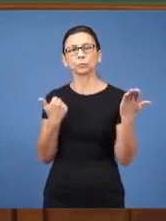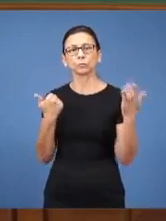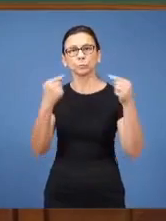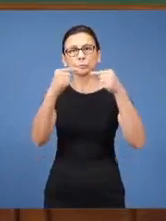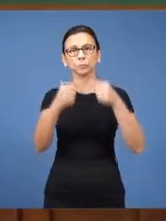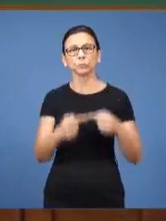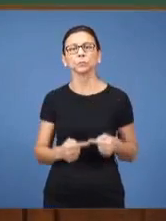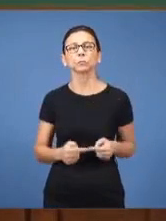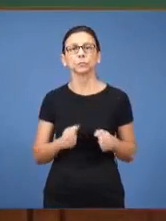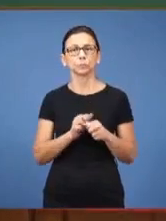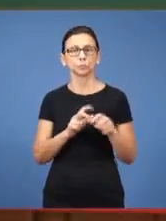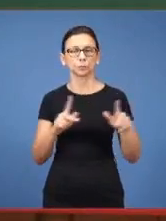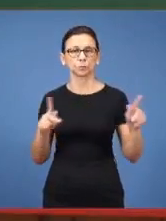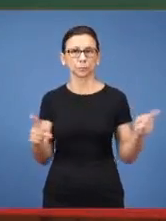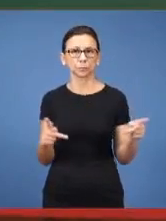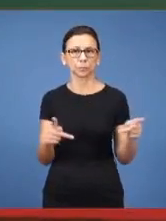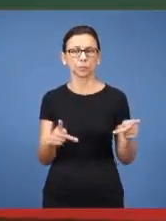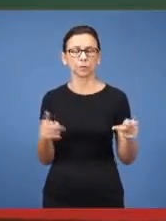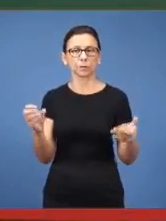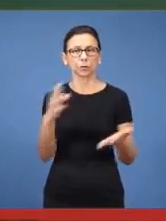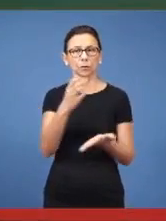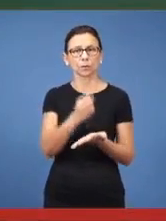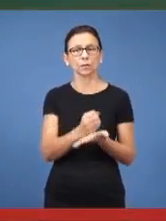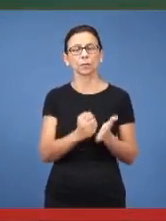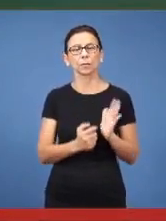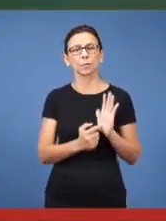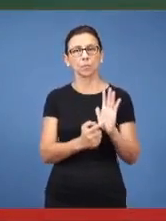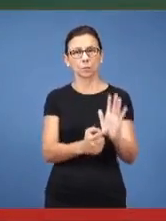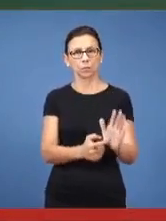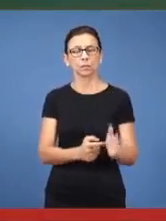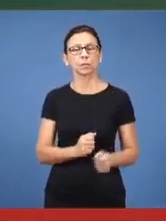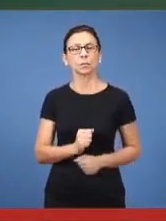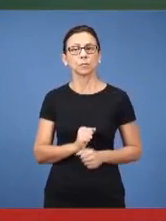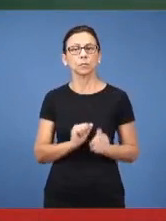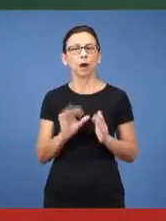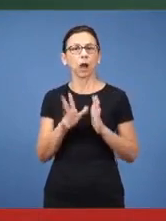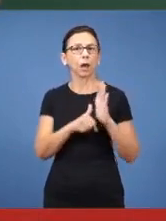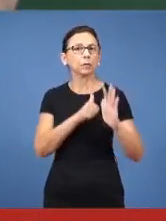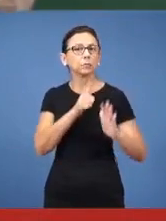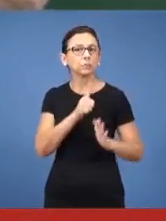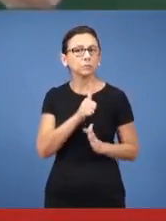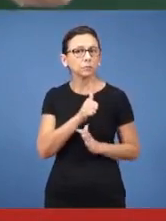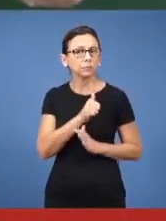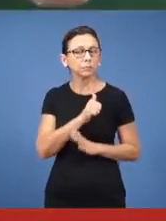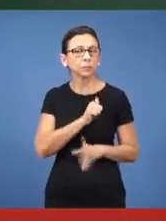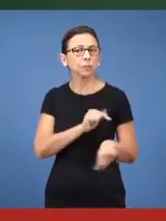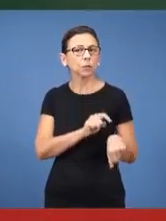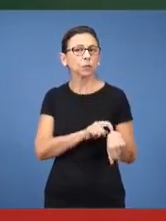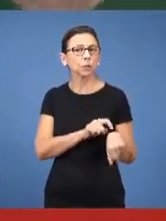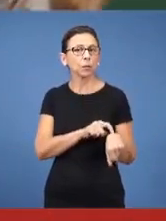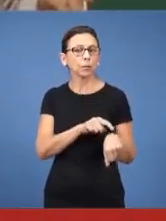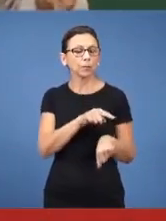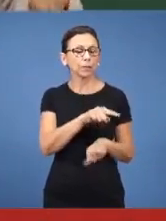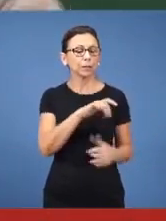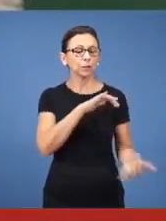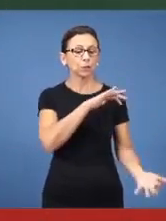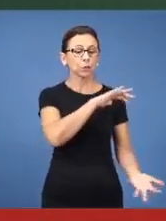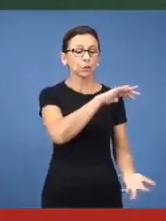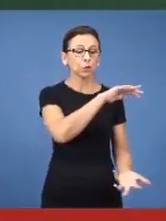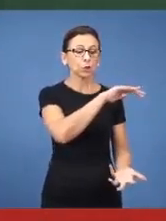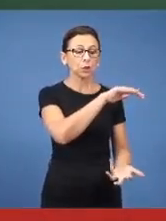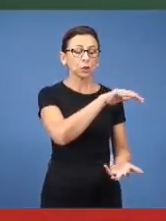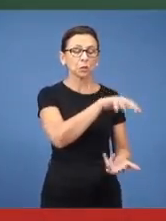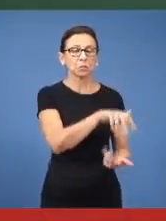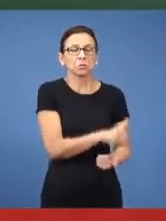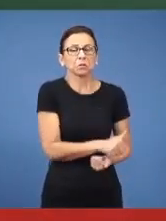So when you speak about Robert, we're going to find the New Testament, what it is. It is a moment in which the world is